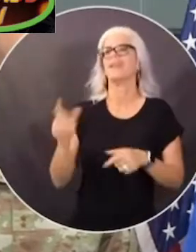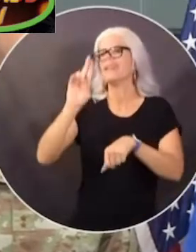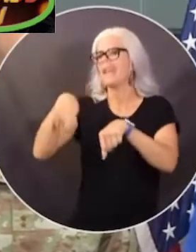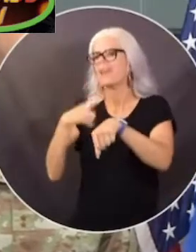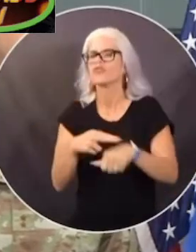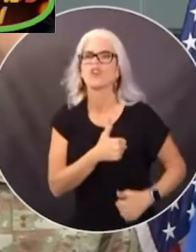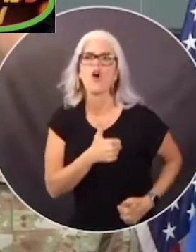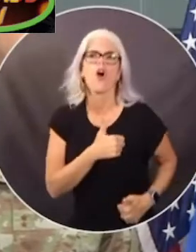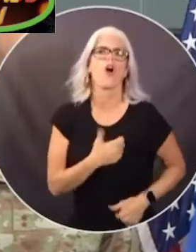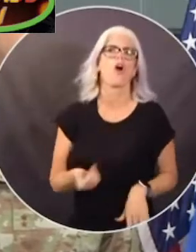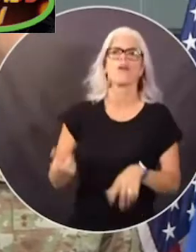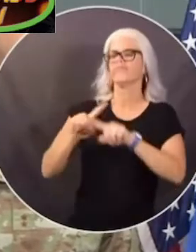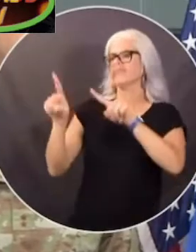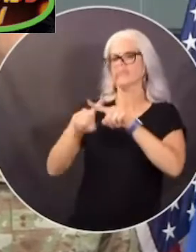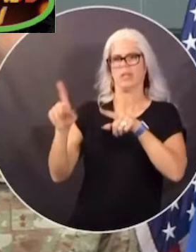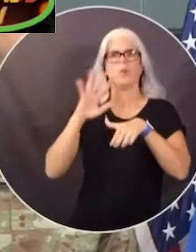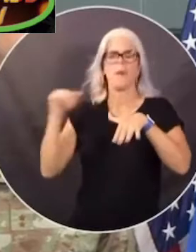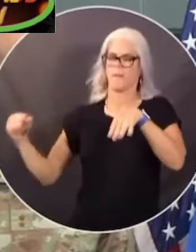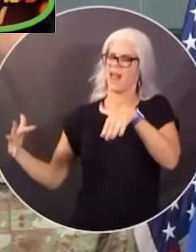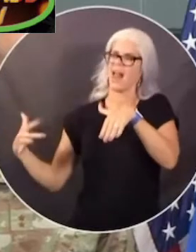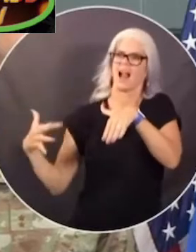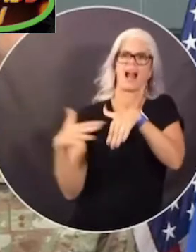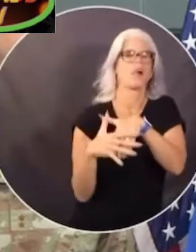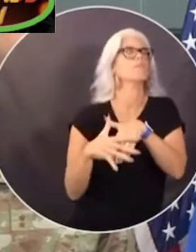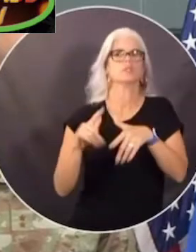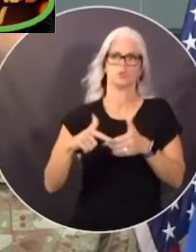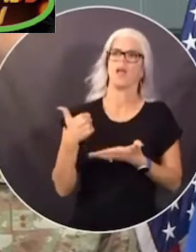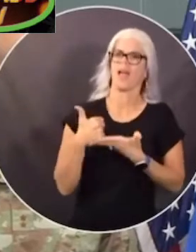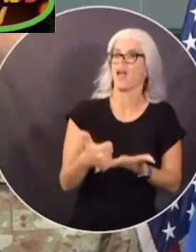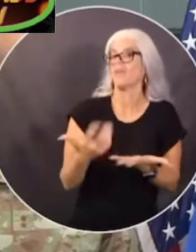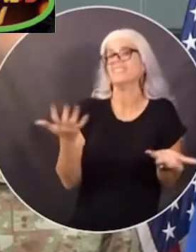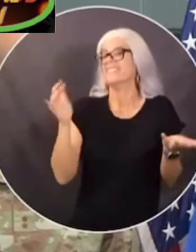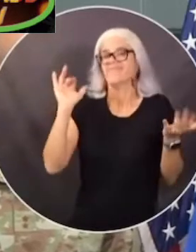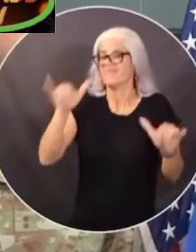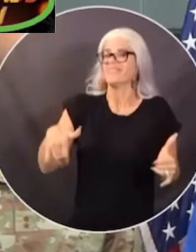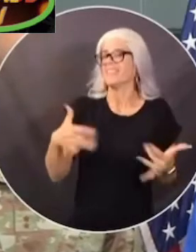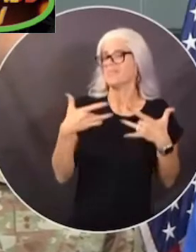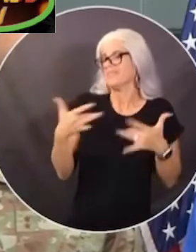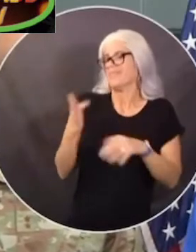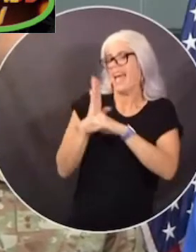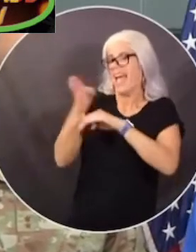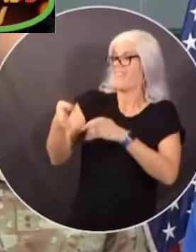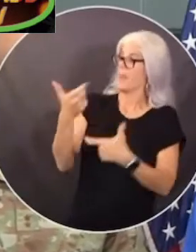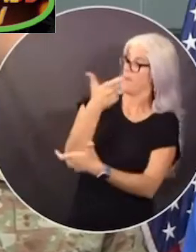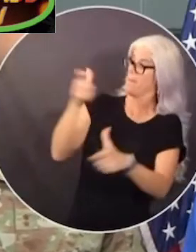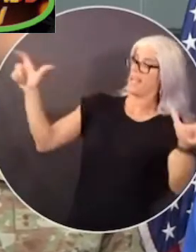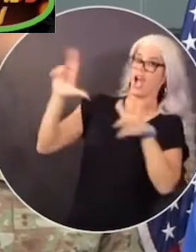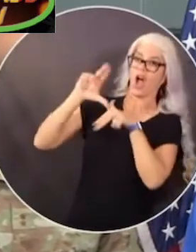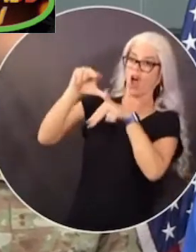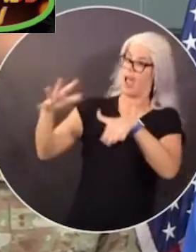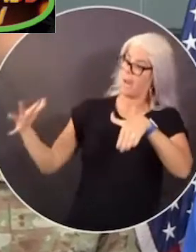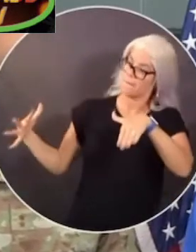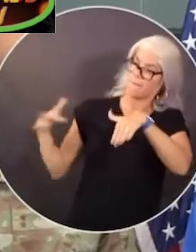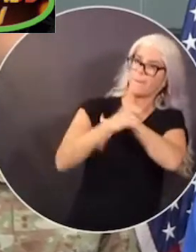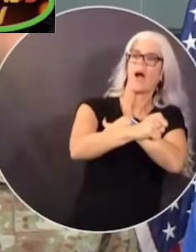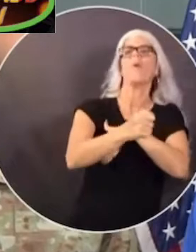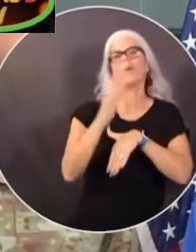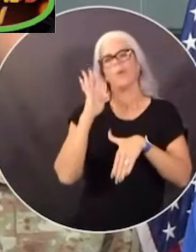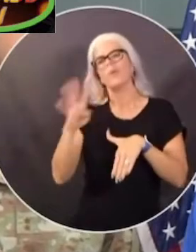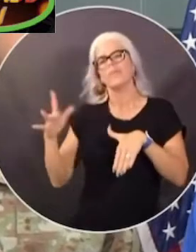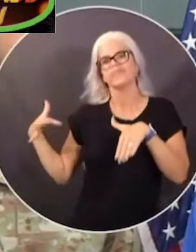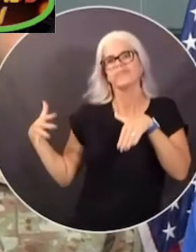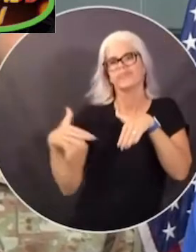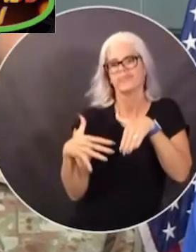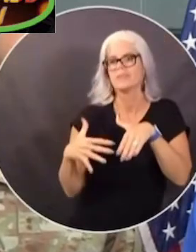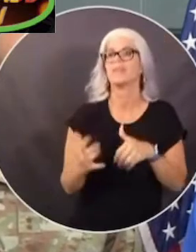concerted effort, and that's just the reality when you have such a significant impacted spot. So hopefully they don't need us to